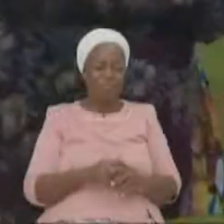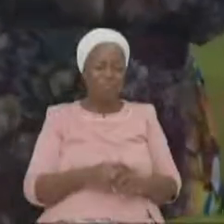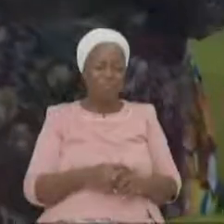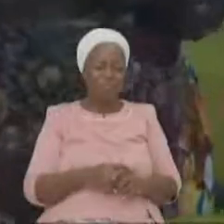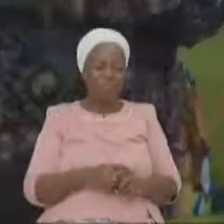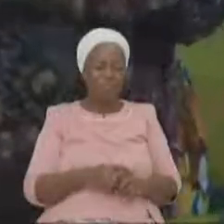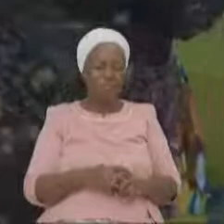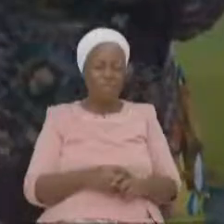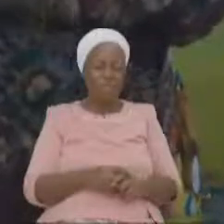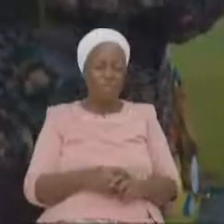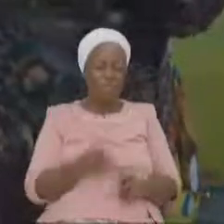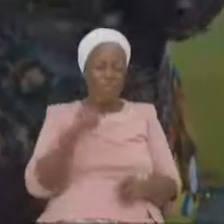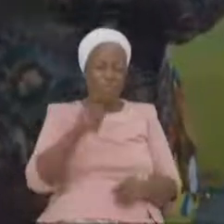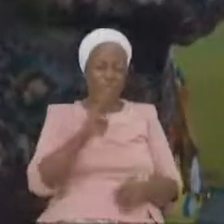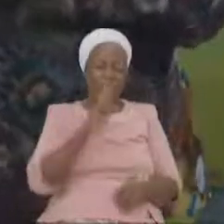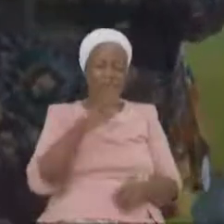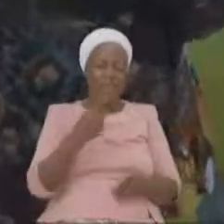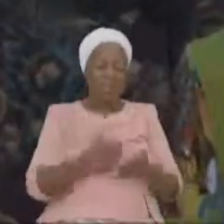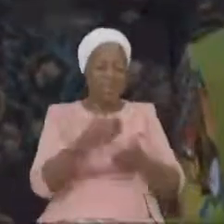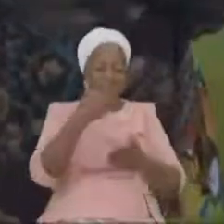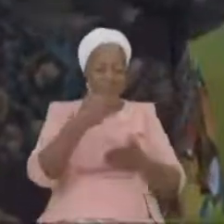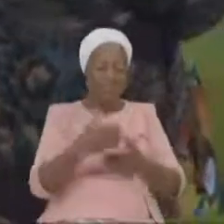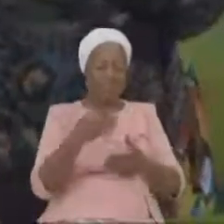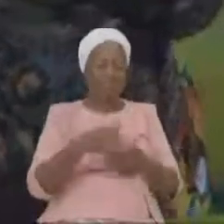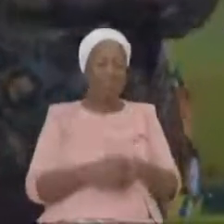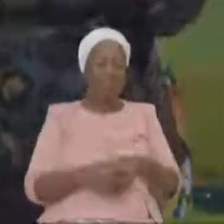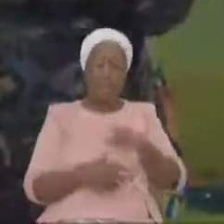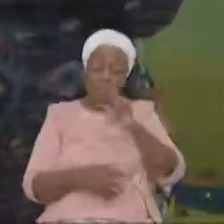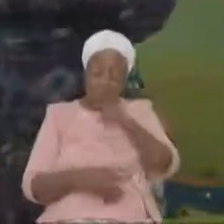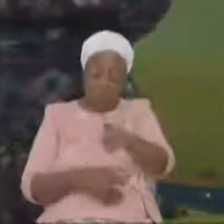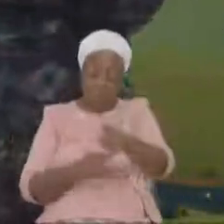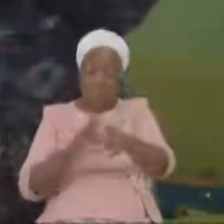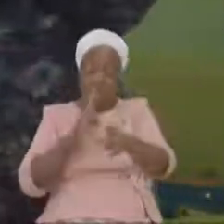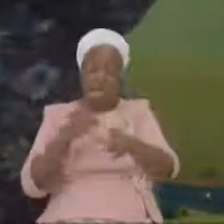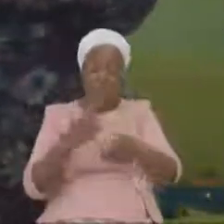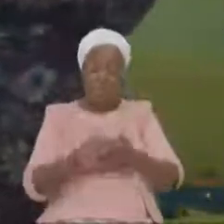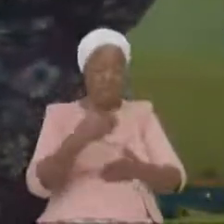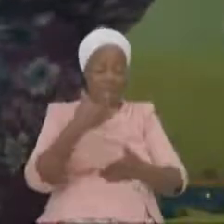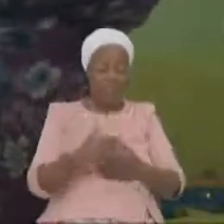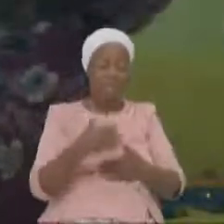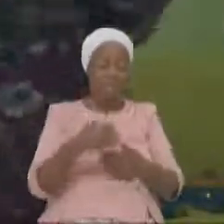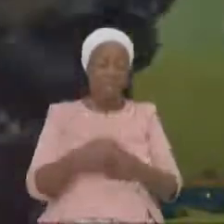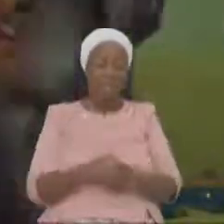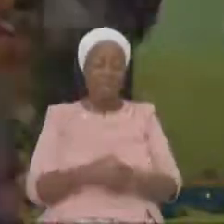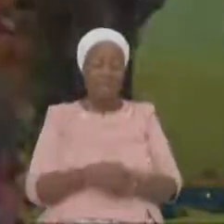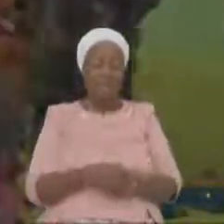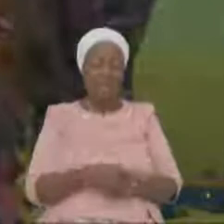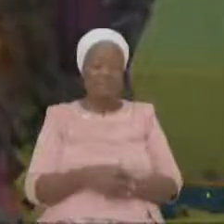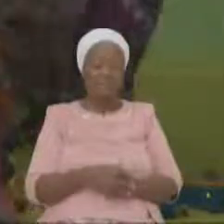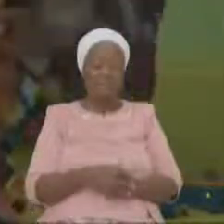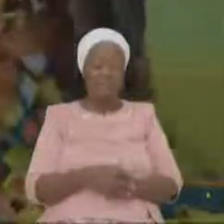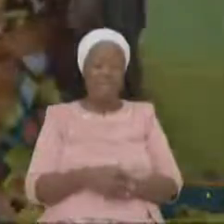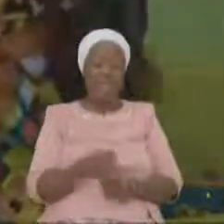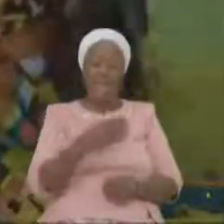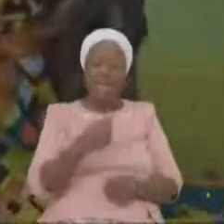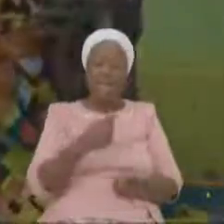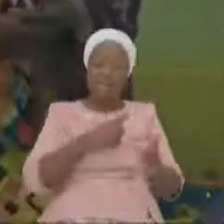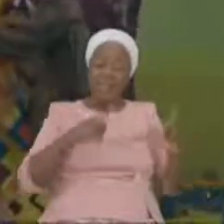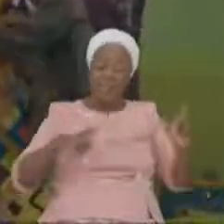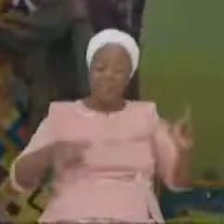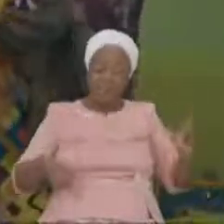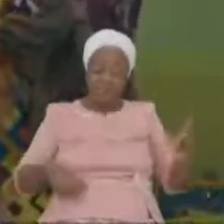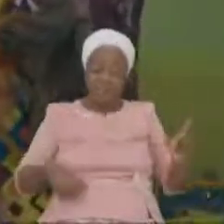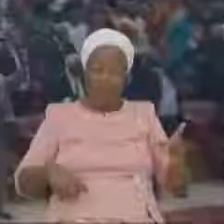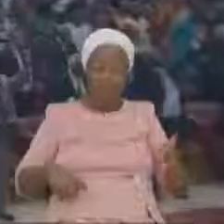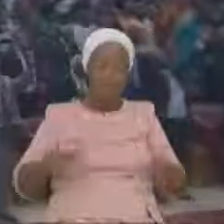You are the next. You are the next. And the Lord